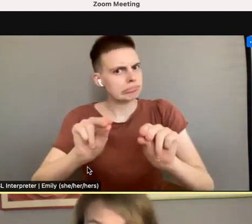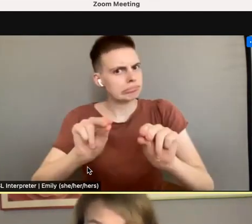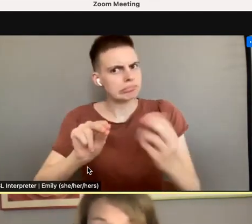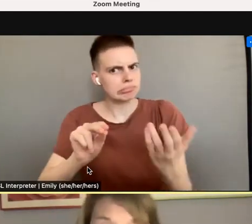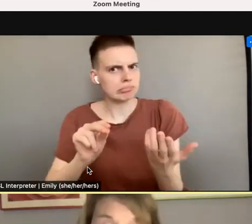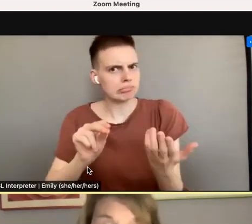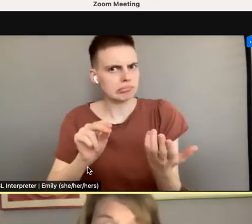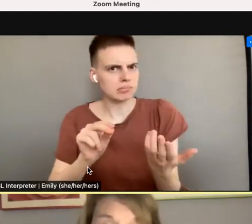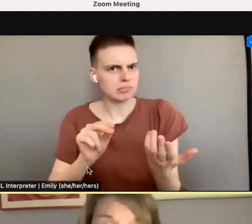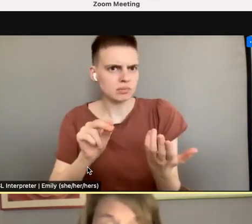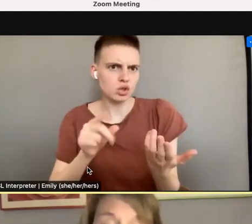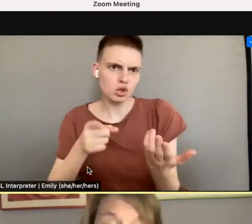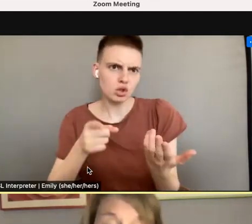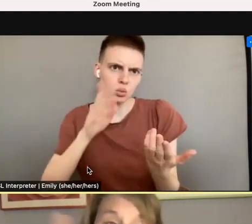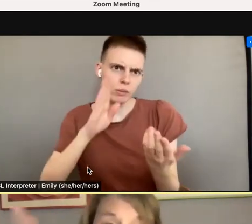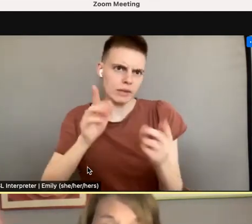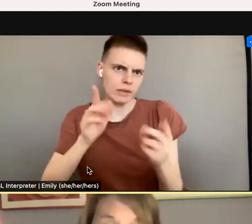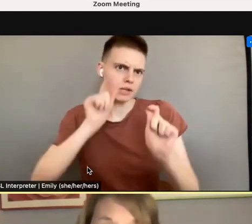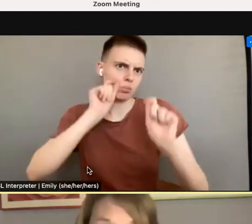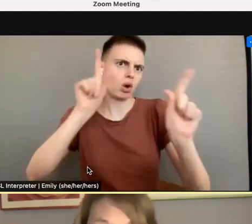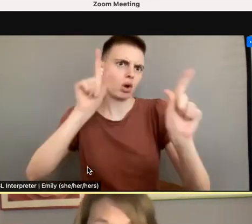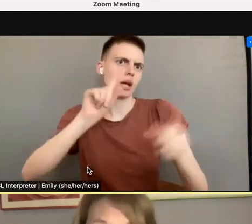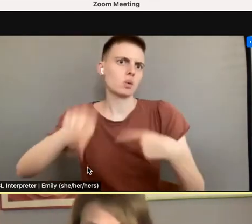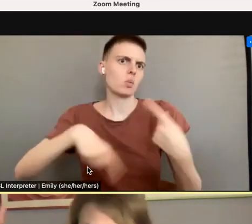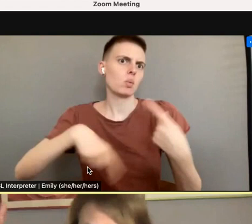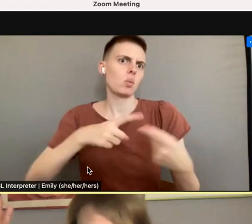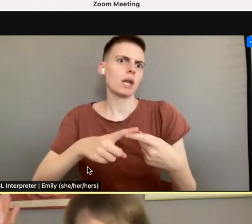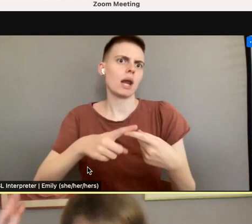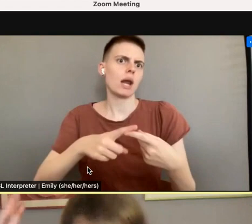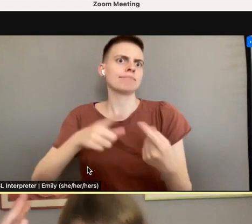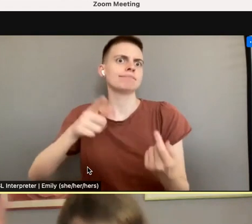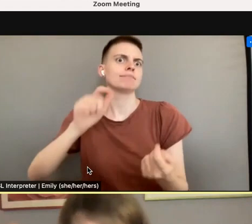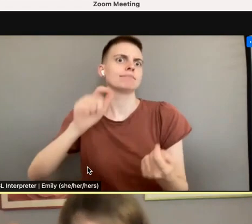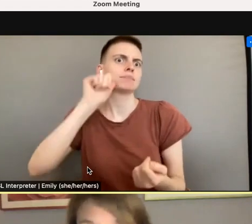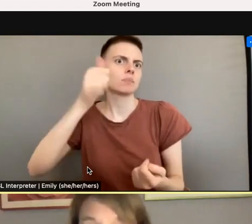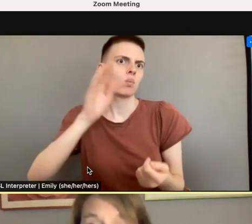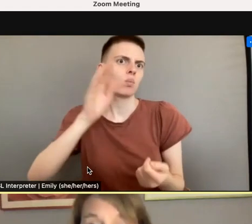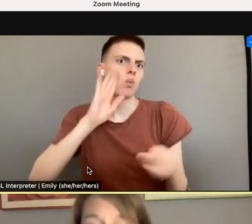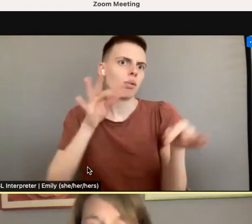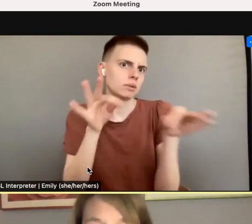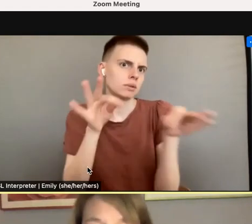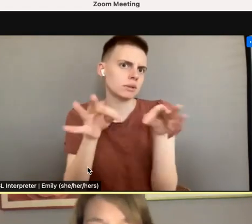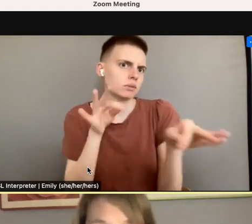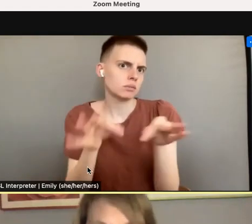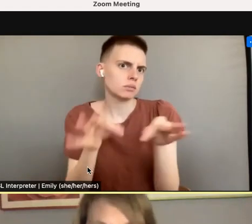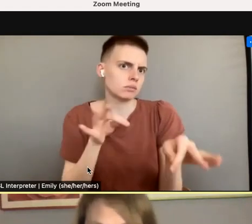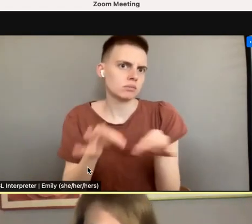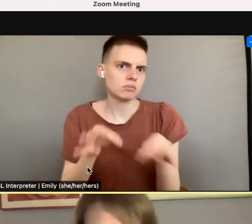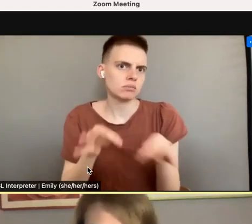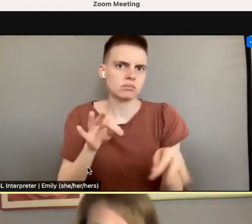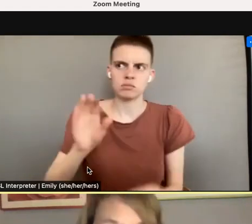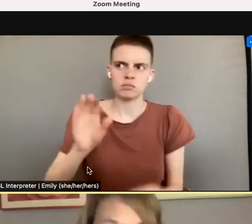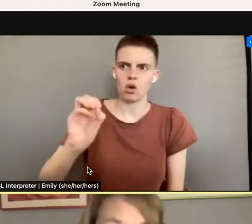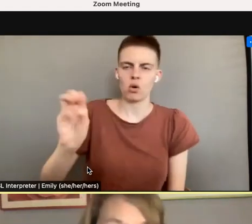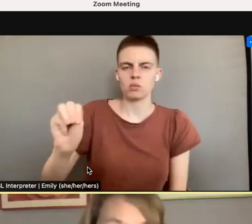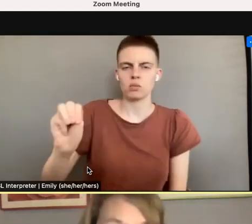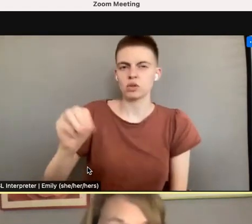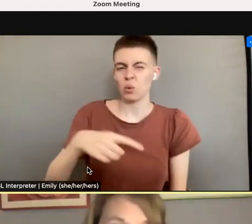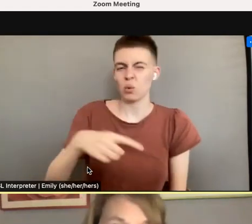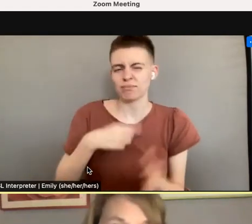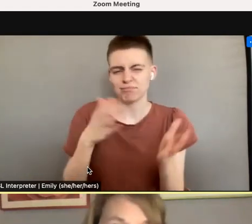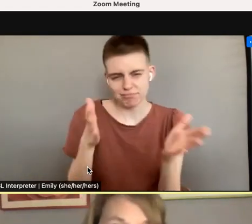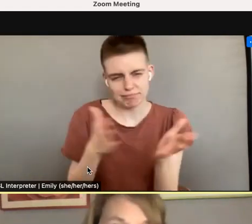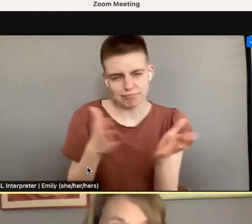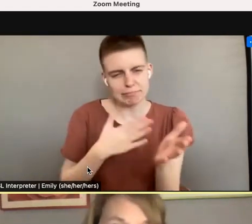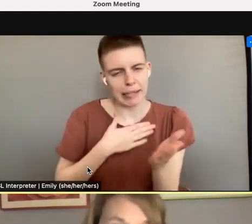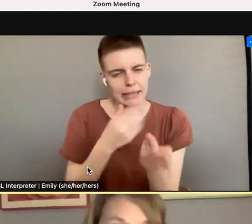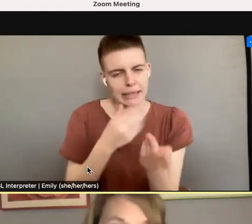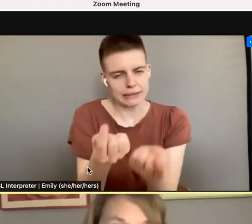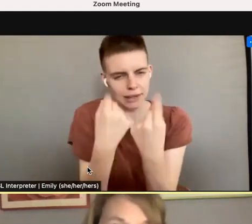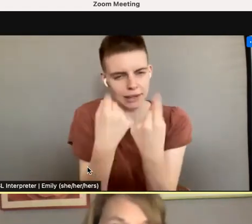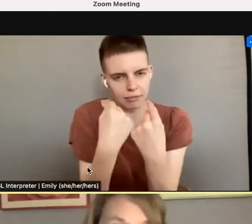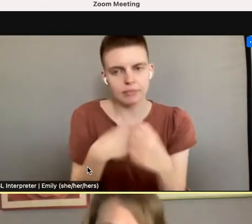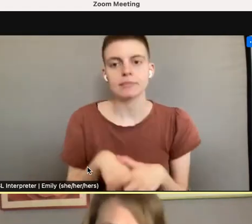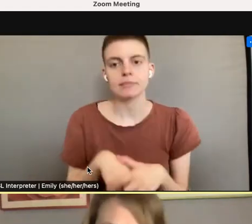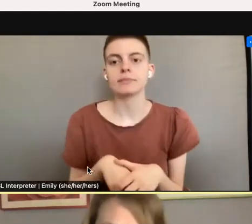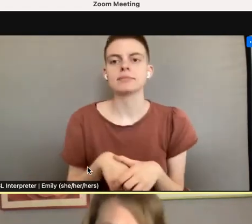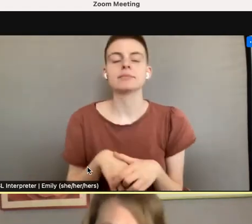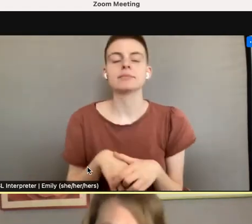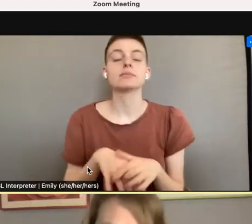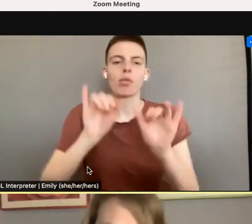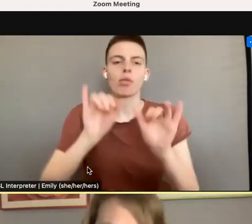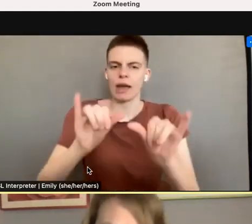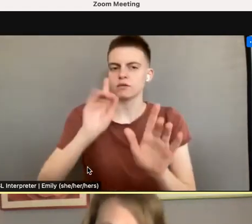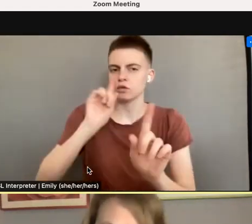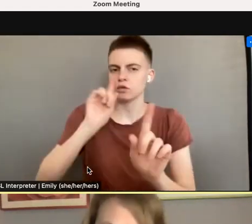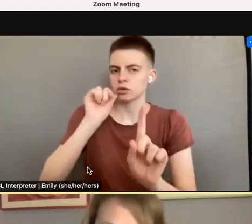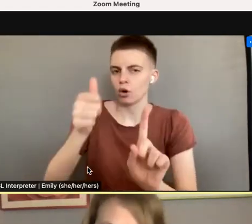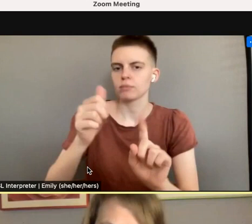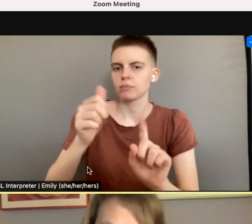surprised when I describe what I'm going to describe tomorrow. So that's tomorrow. And for now, I'm going to go ahead and share my